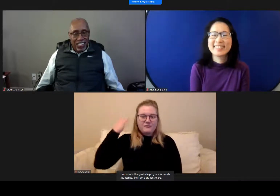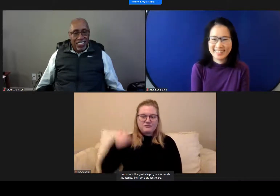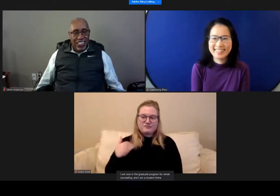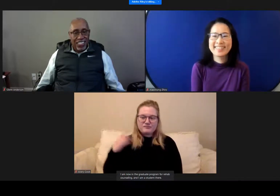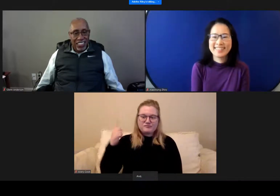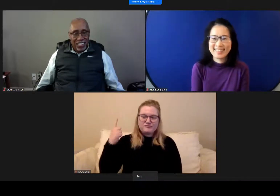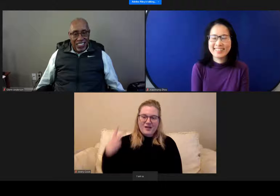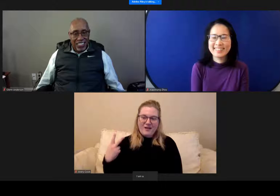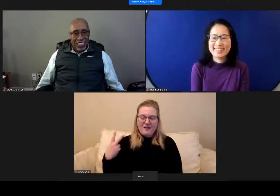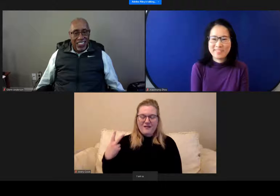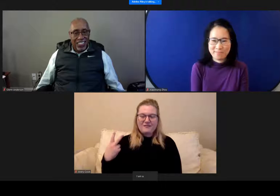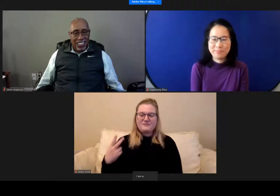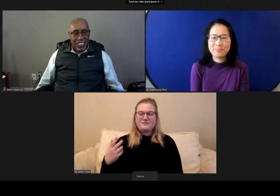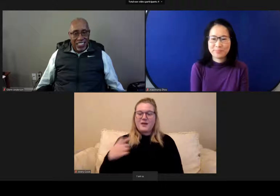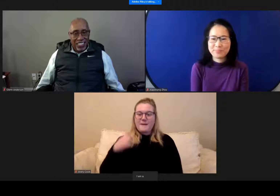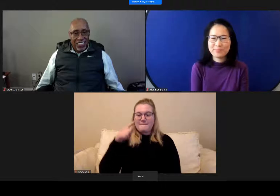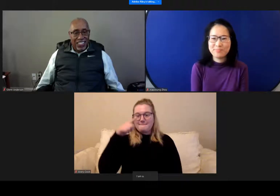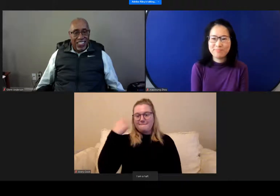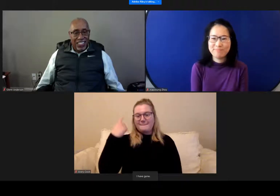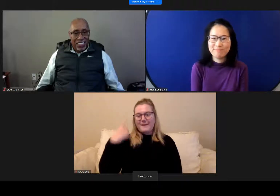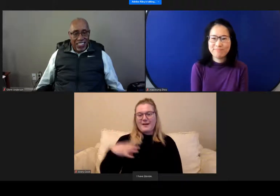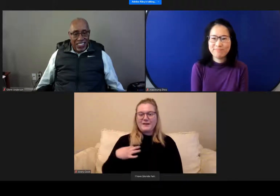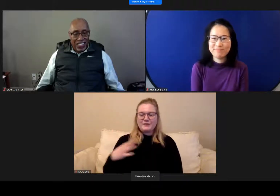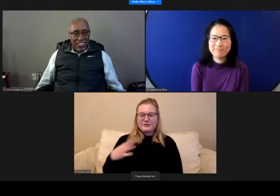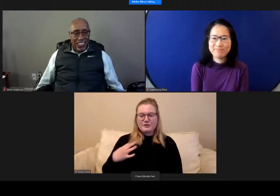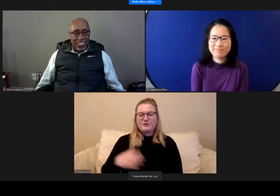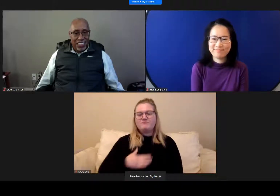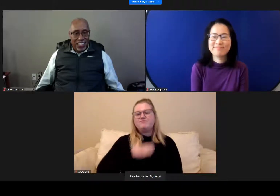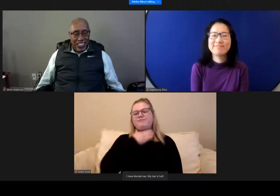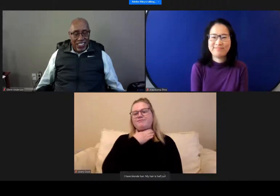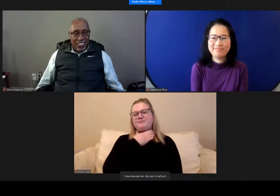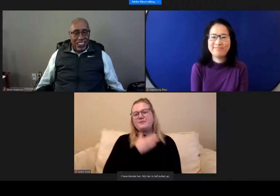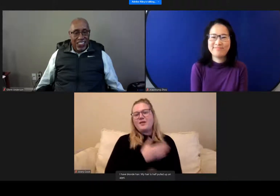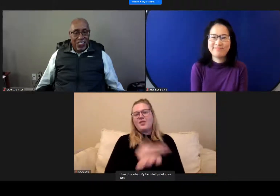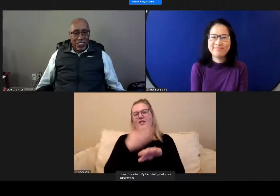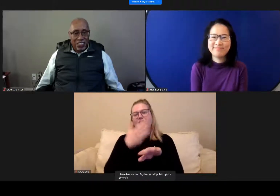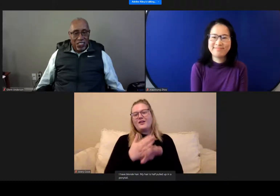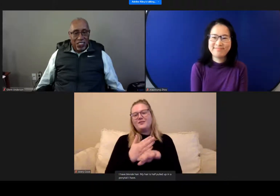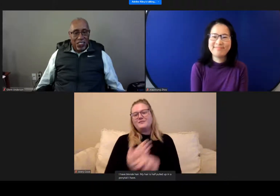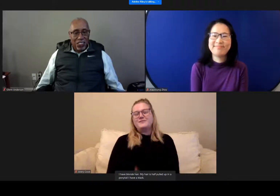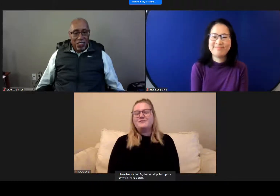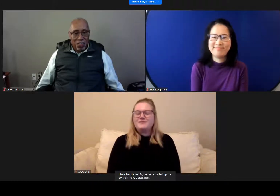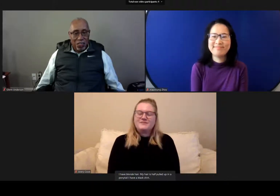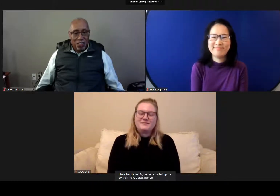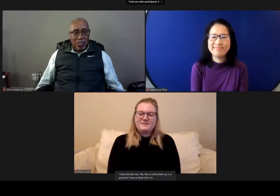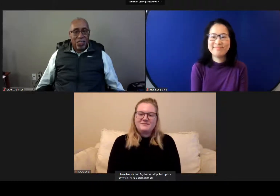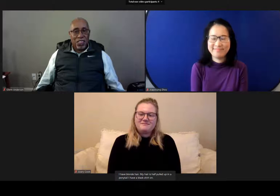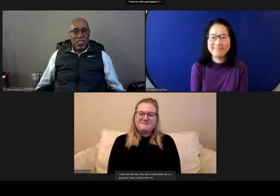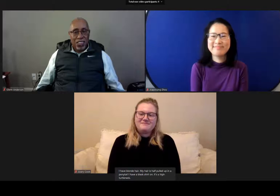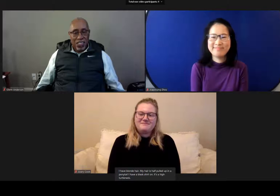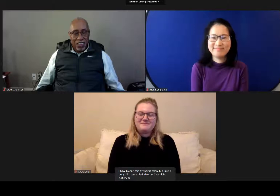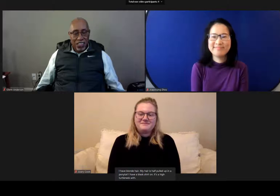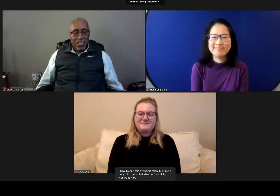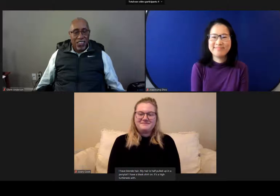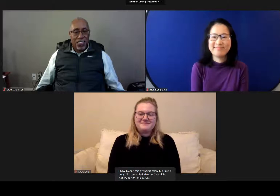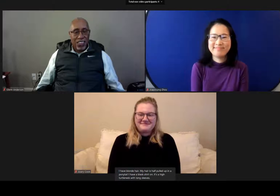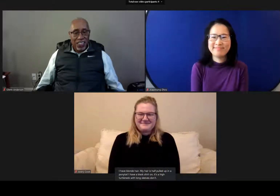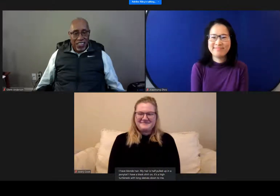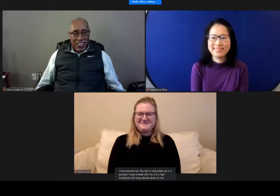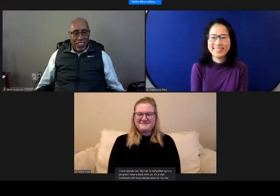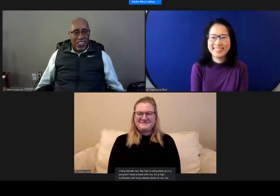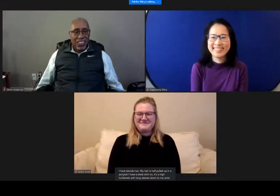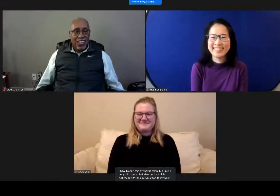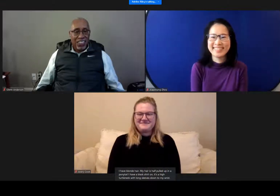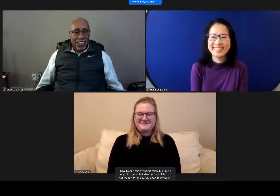I have blonde hair. My hair is half pulled up in a ponytail. I have a black shirt on. It's a high turtleneck with long sleeves down to my